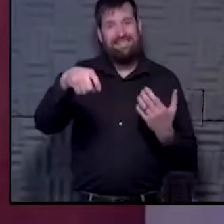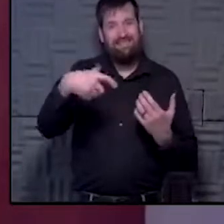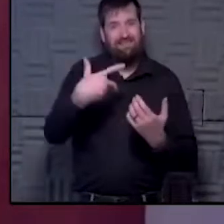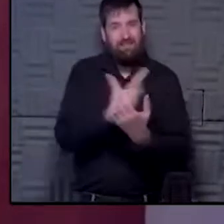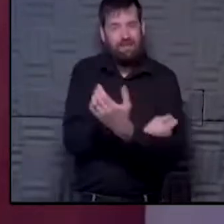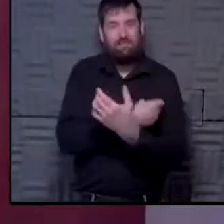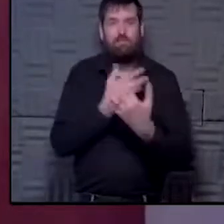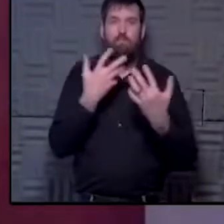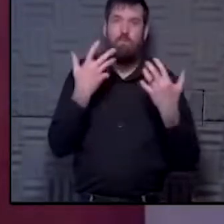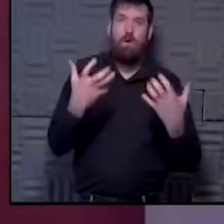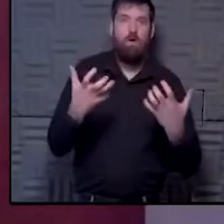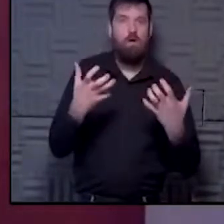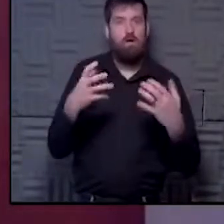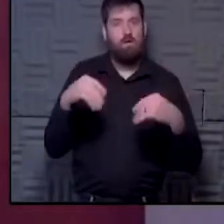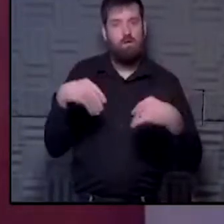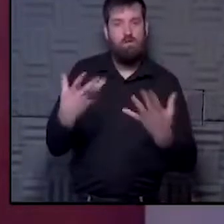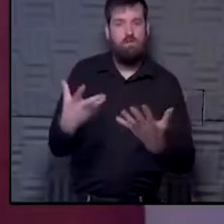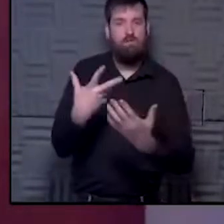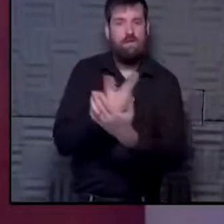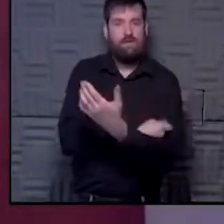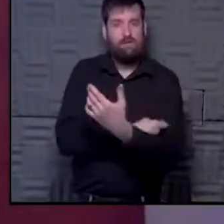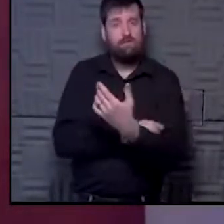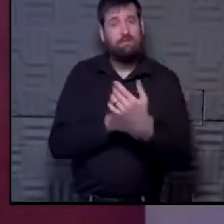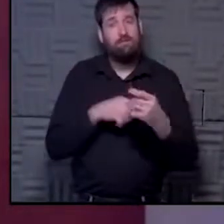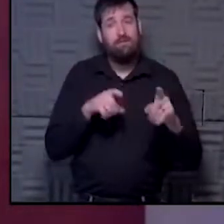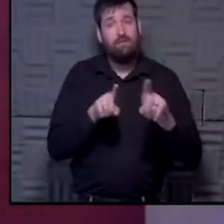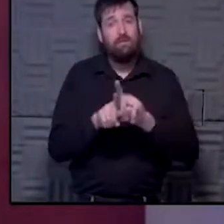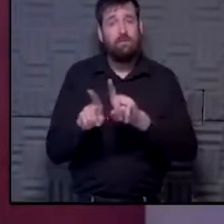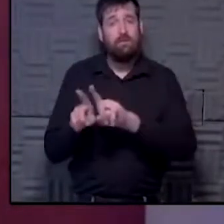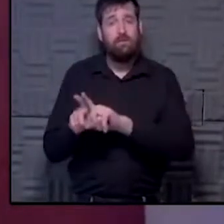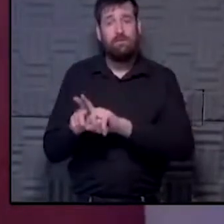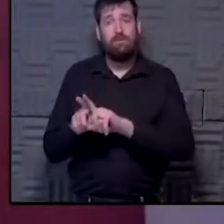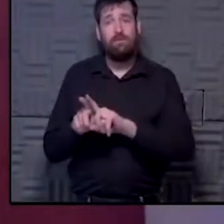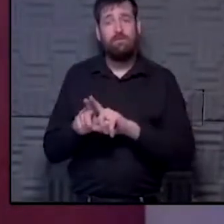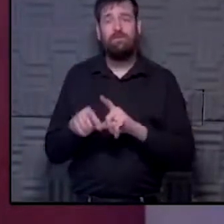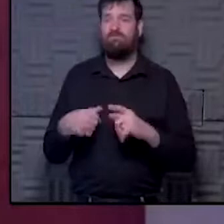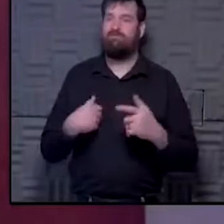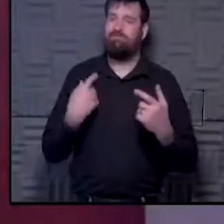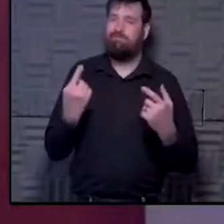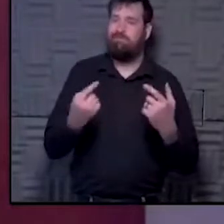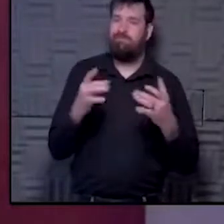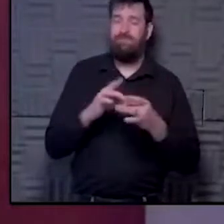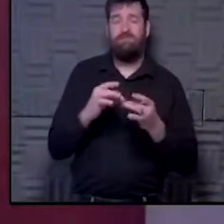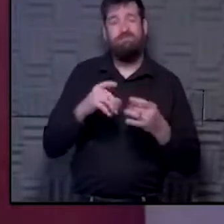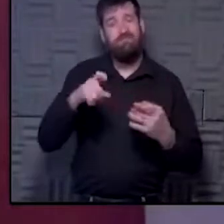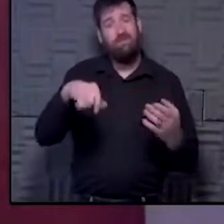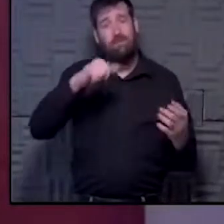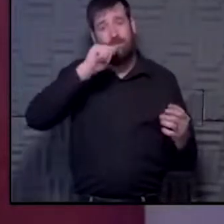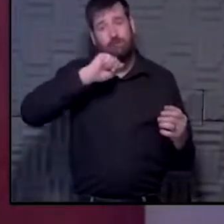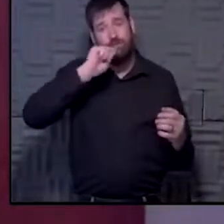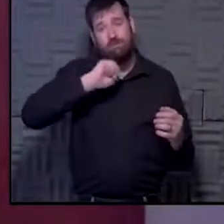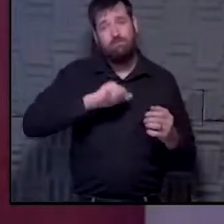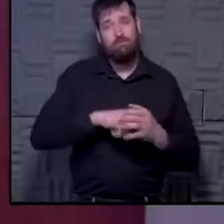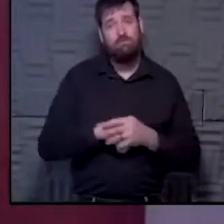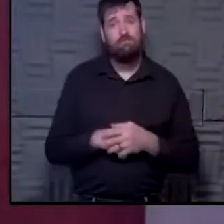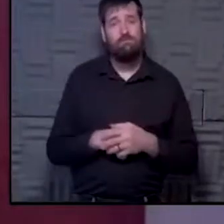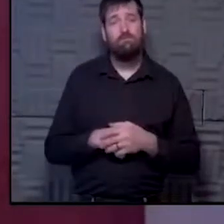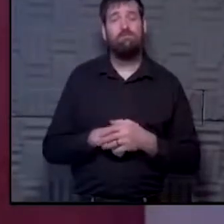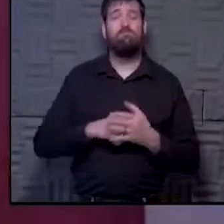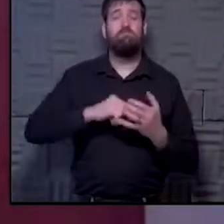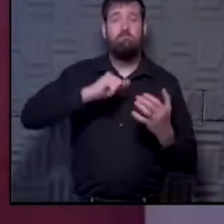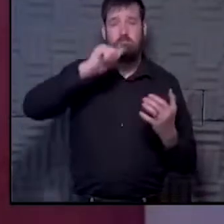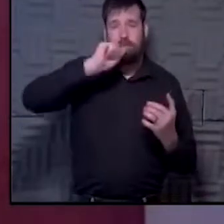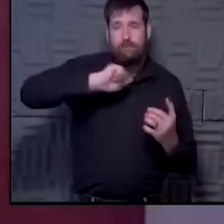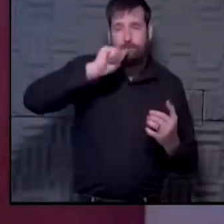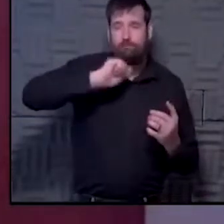and we want them to. And also, I always say, let's be patient. Let's be patient. Let's